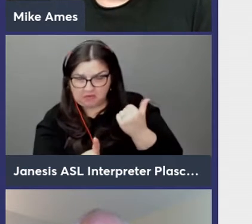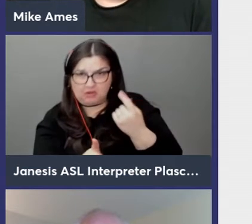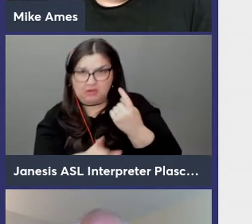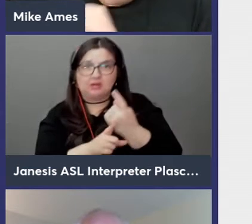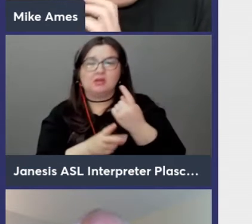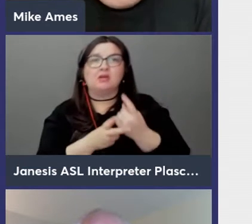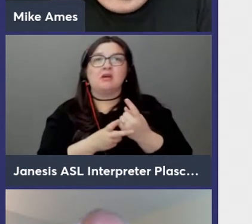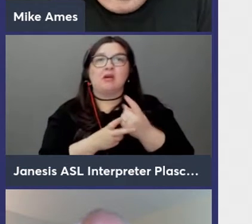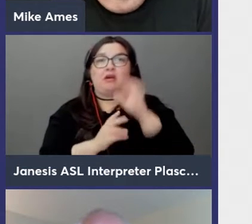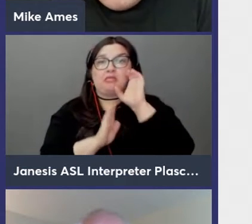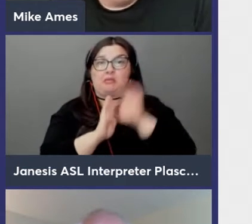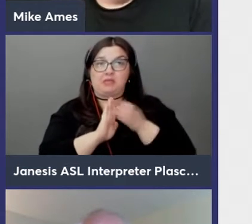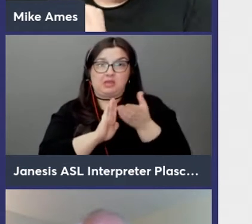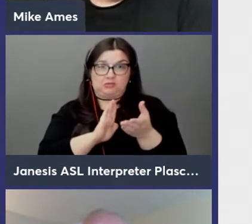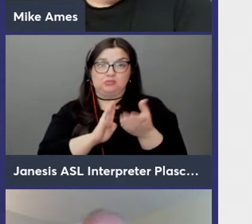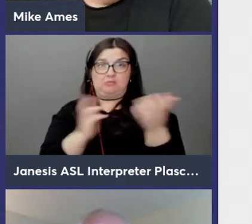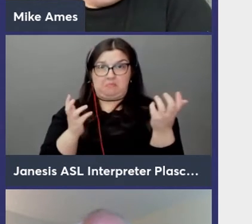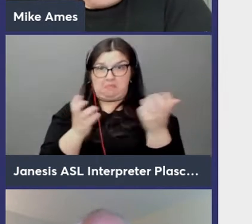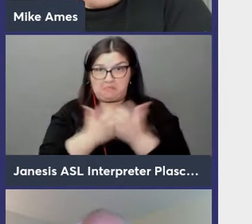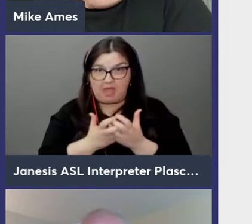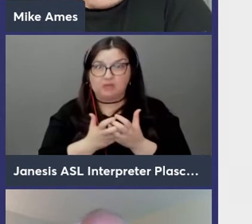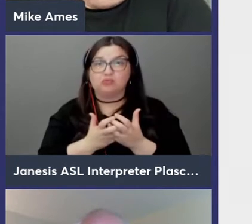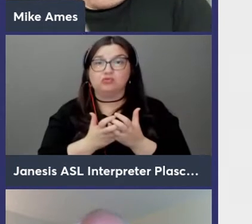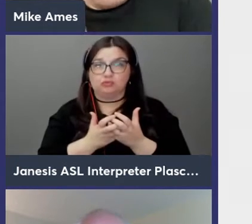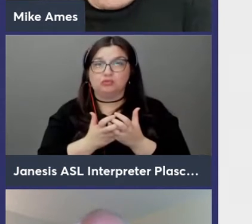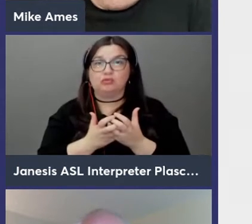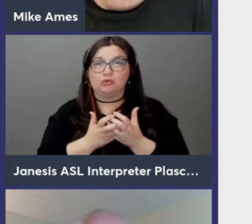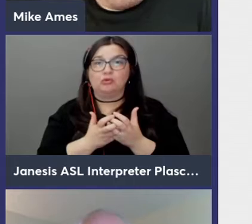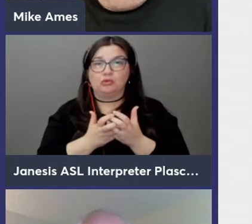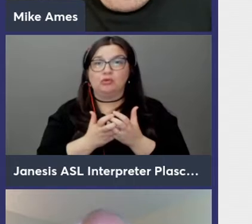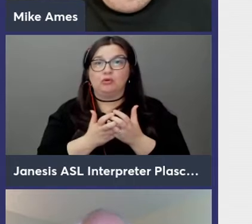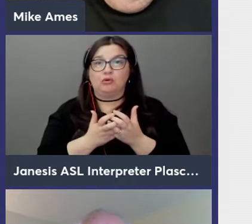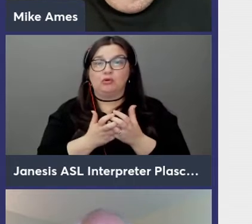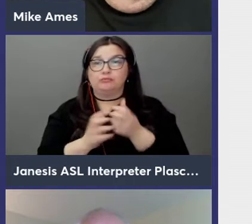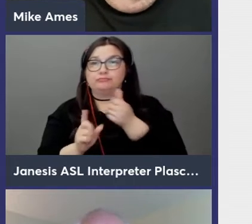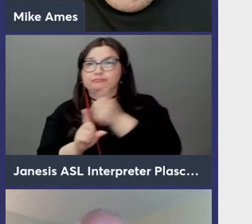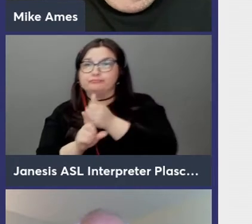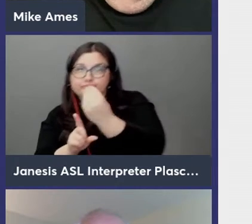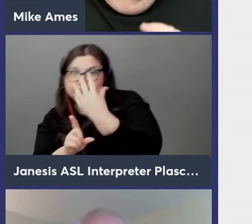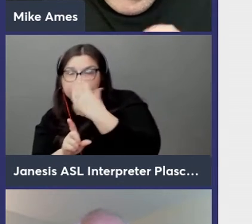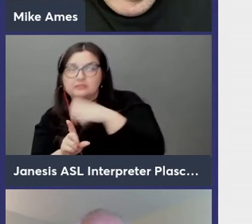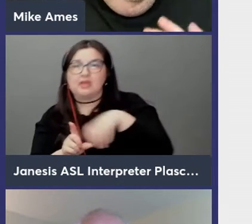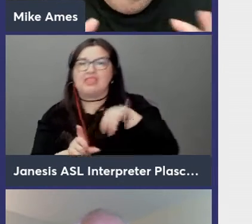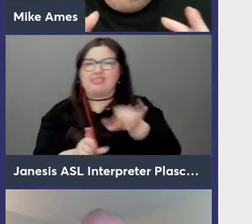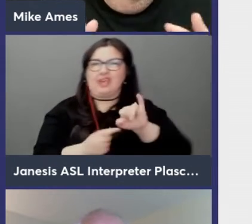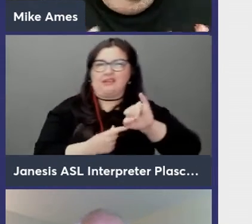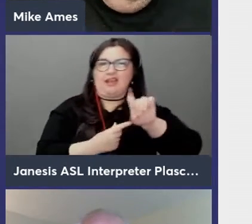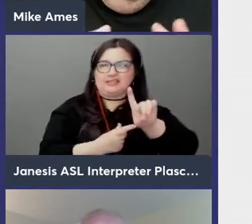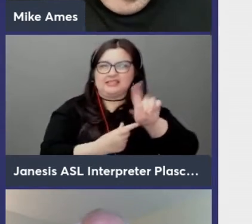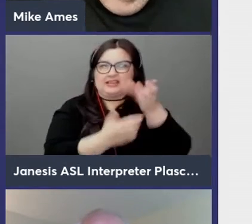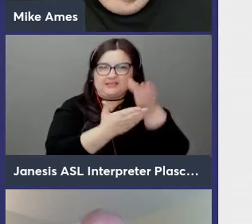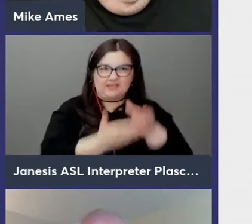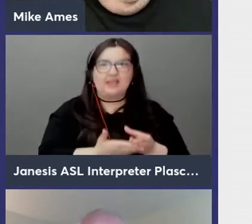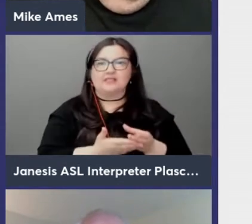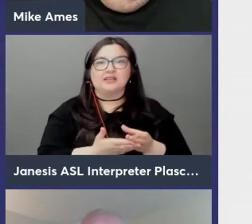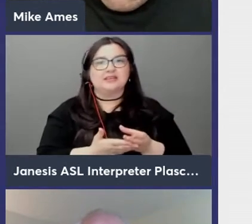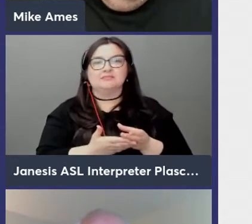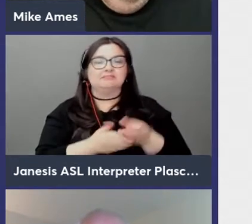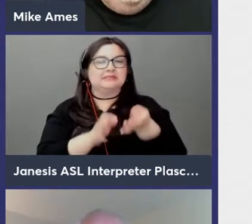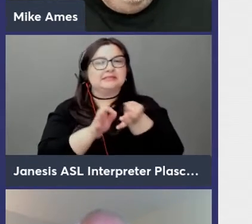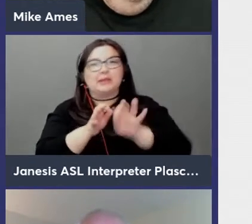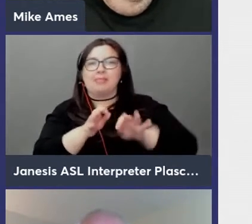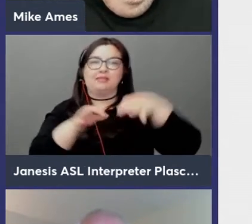face on an ID or somebody that we've seen before? That's identity verification in its simplest